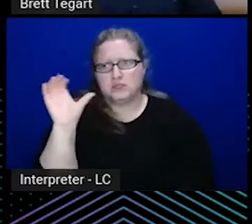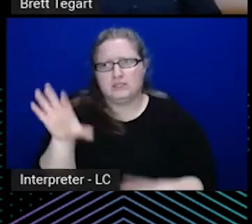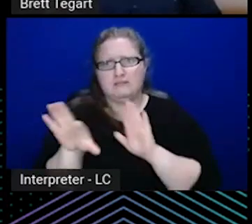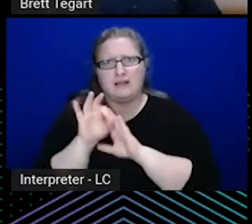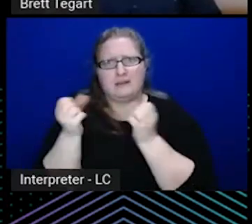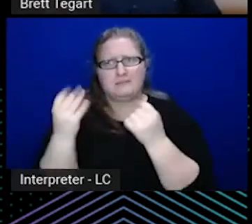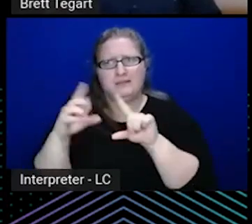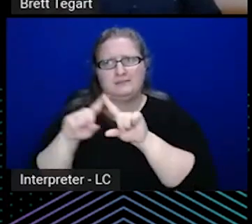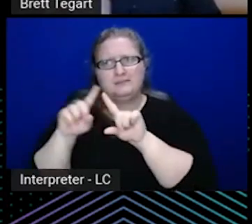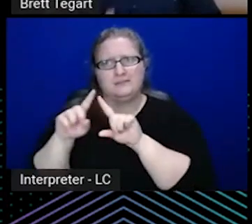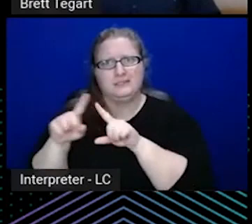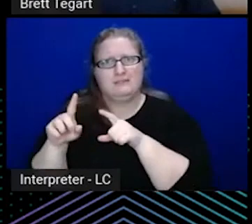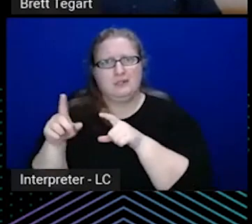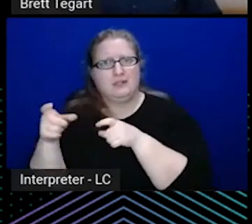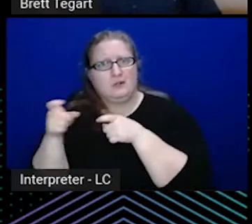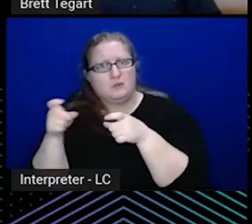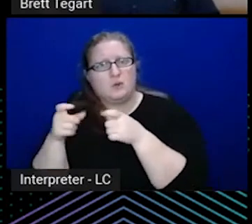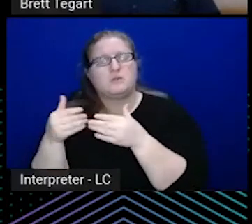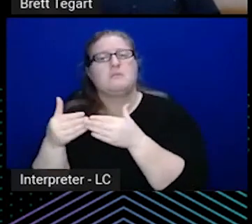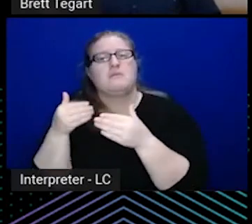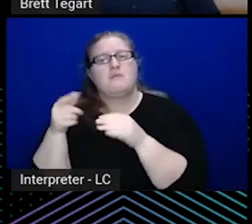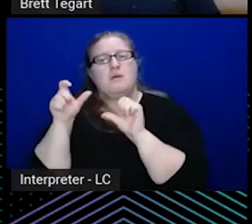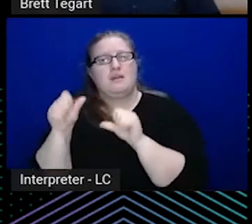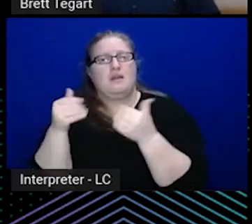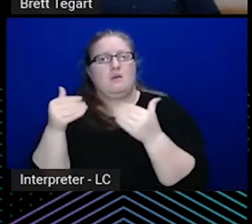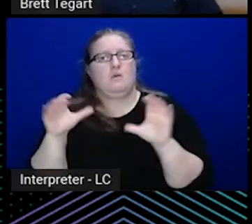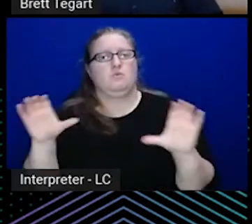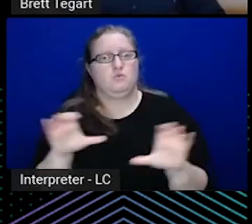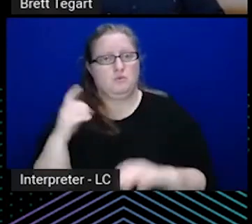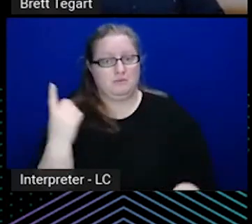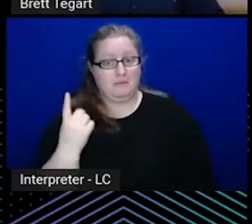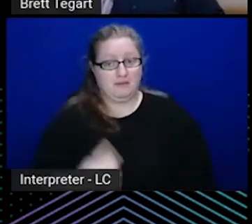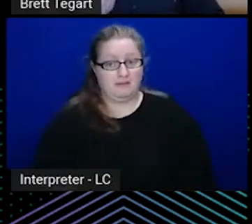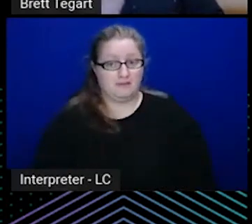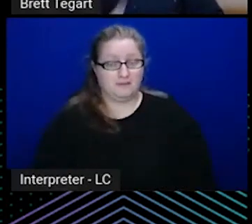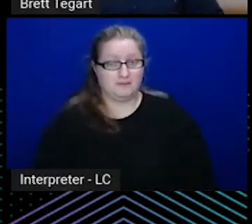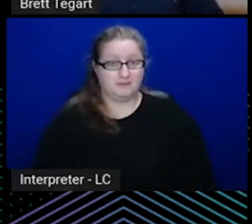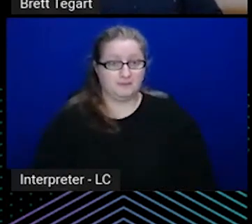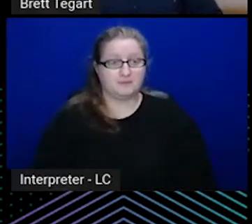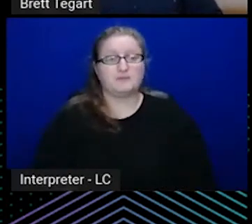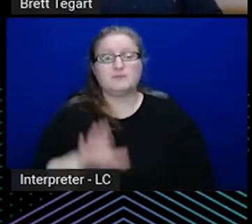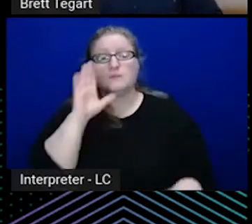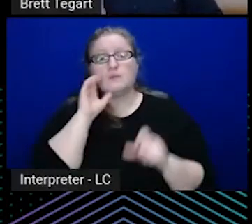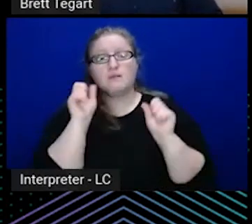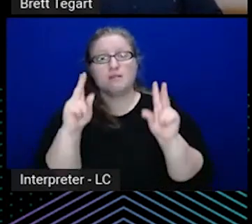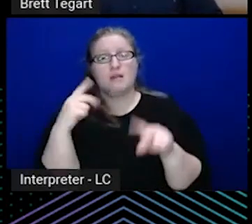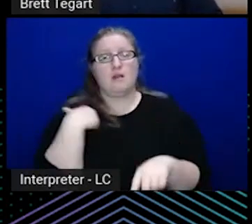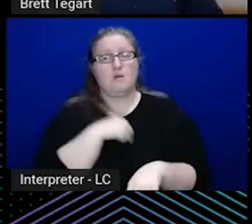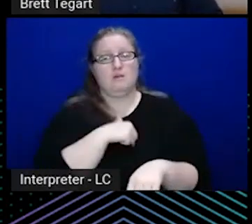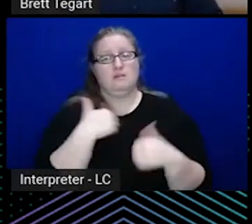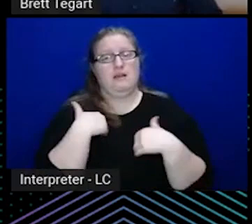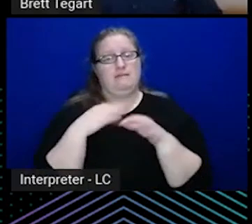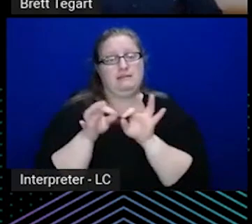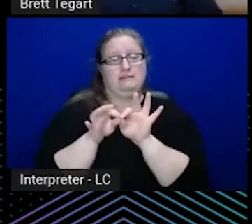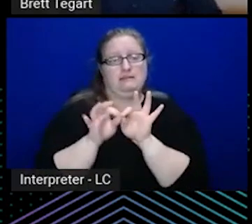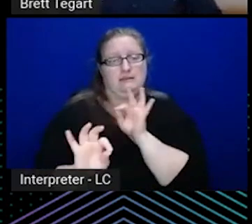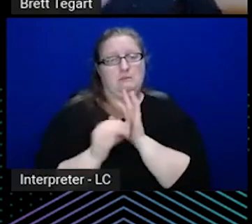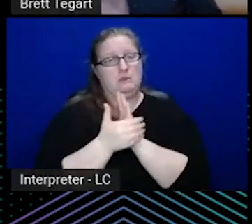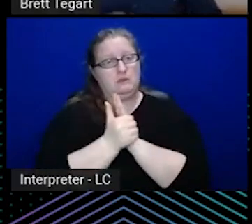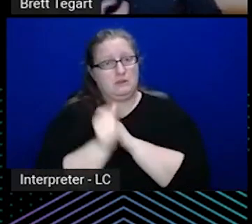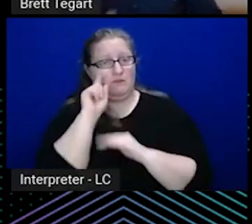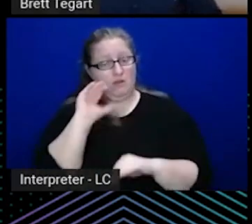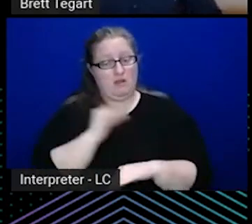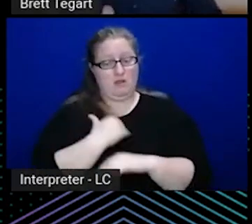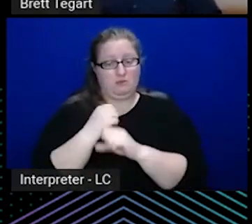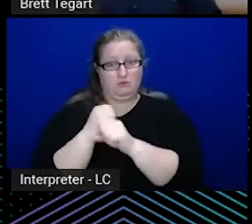before they're able to do anything in the cloud. And it allows us to have a simple skill set for our security